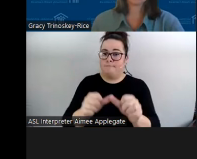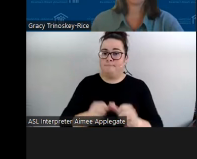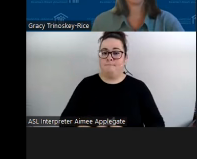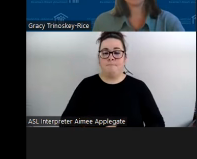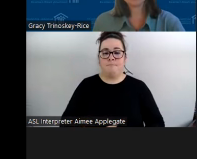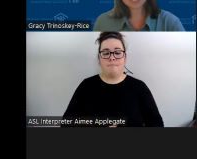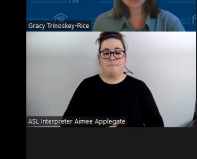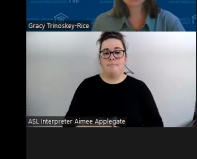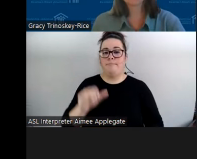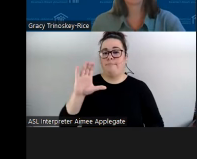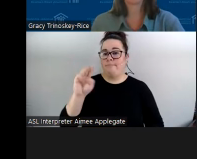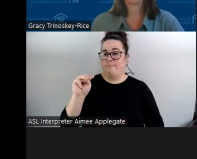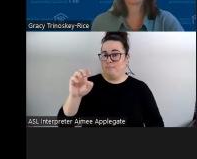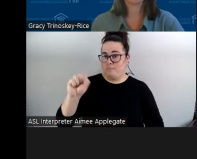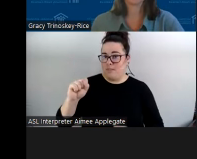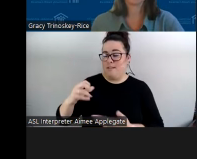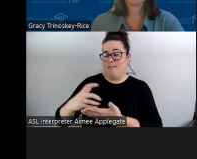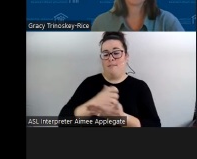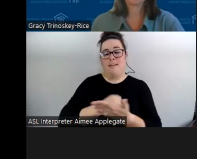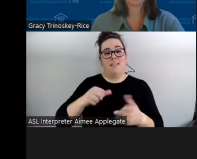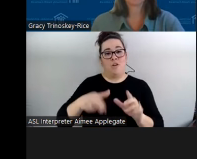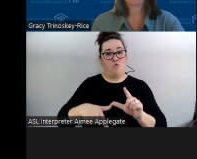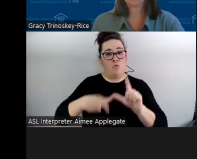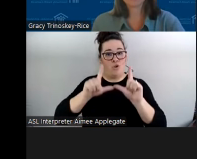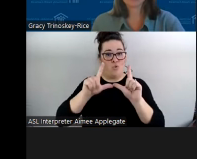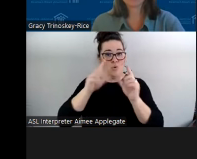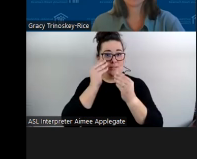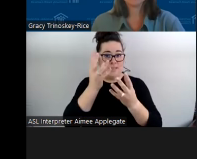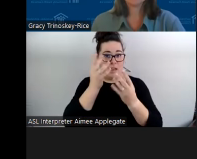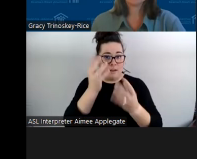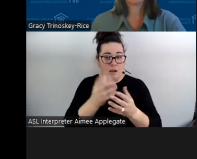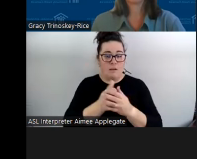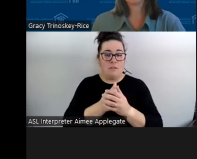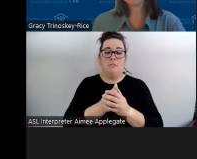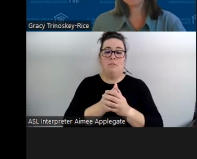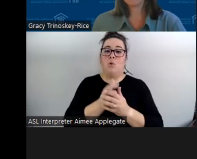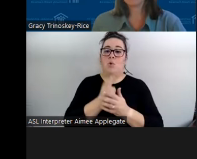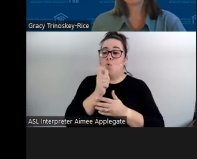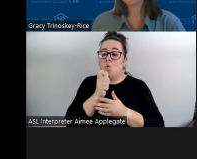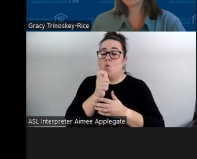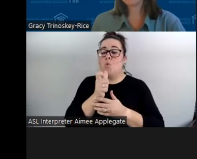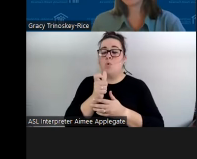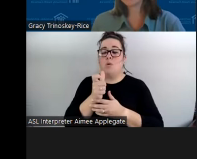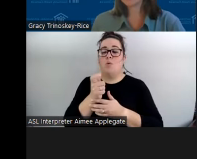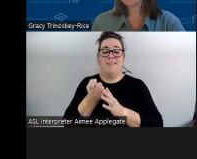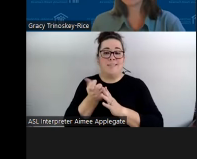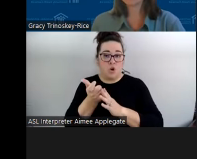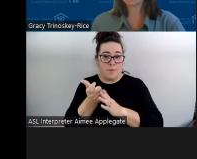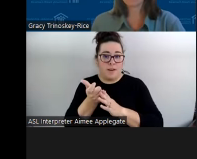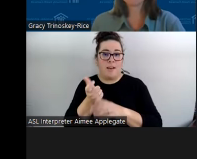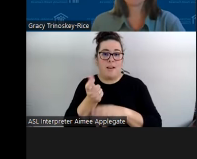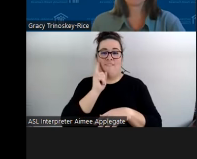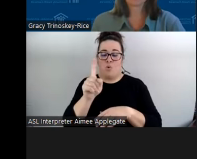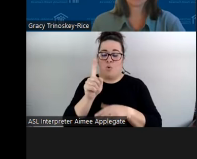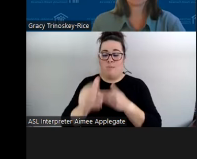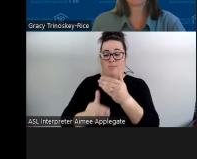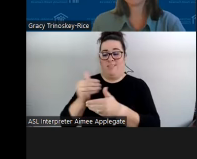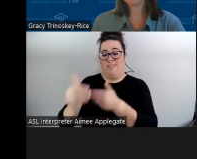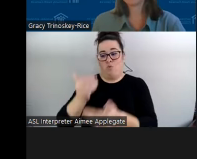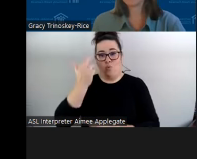is collecting renewals data. So percent of beneficiaries terminated specifically for procedural reasons, because again, this